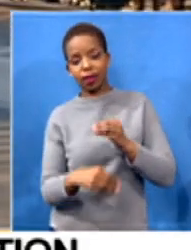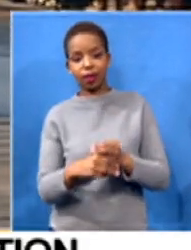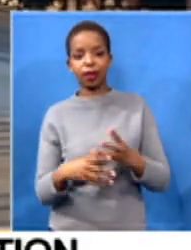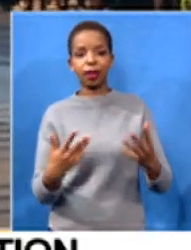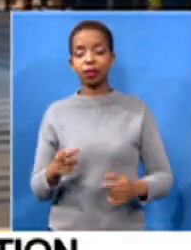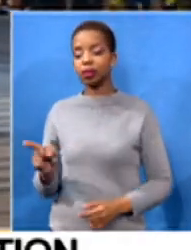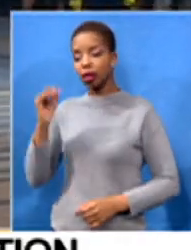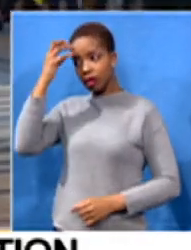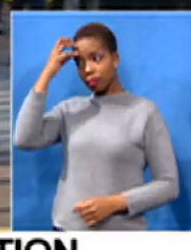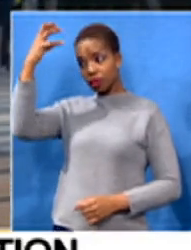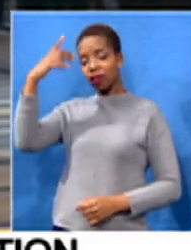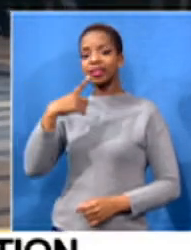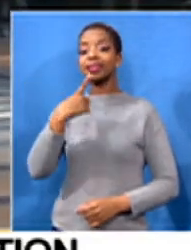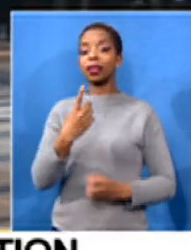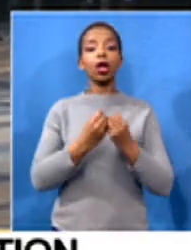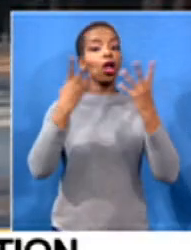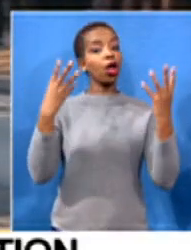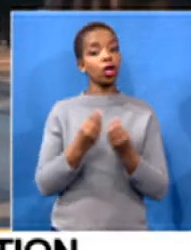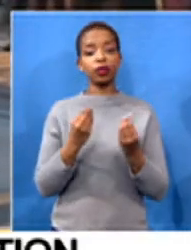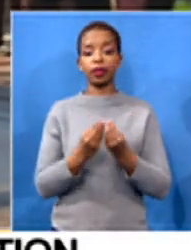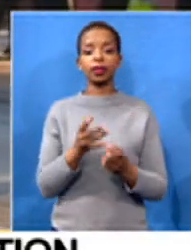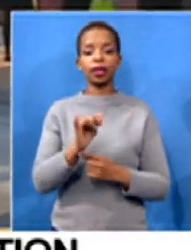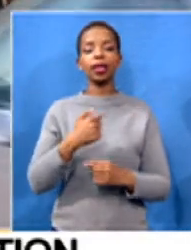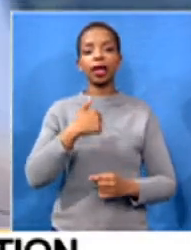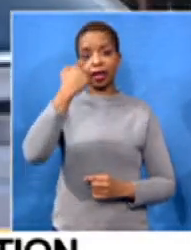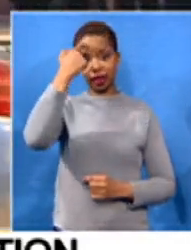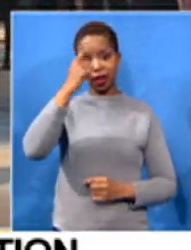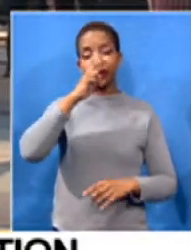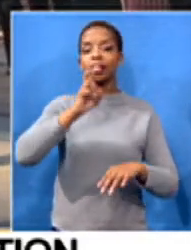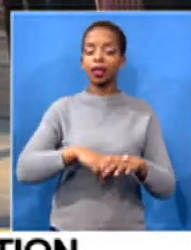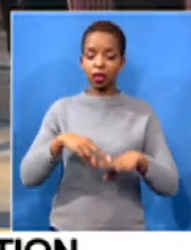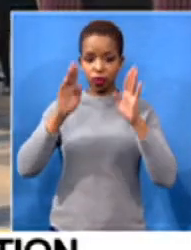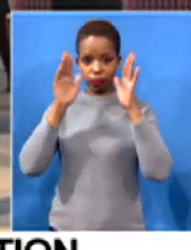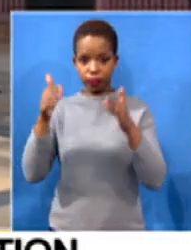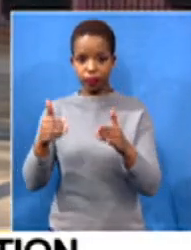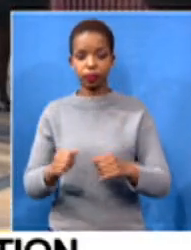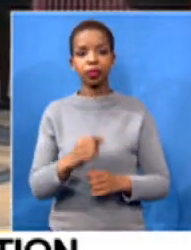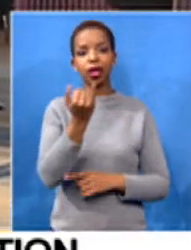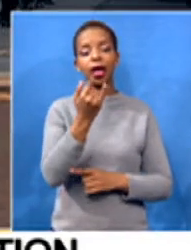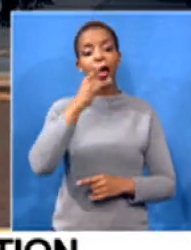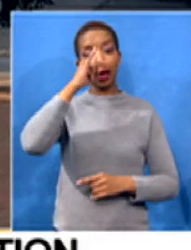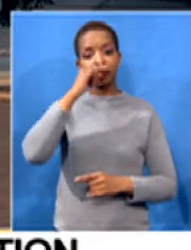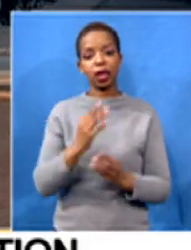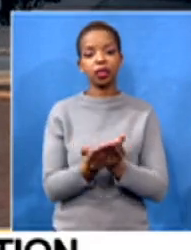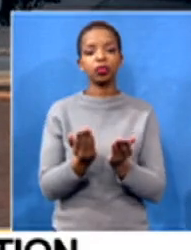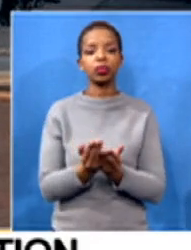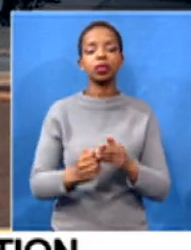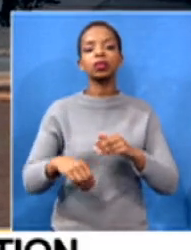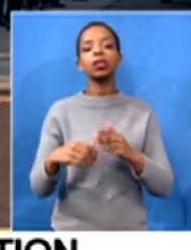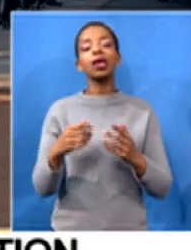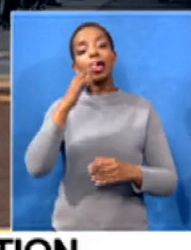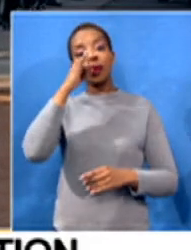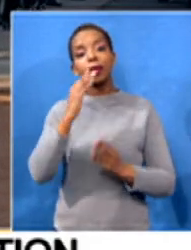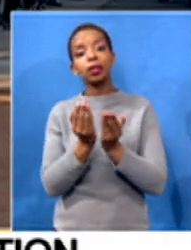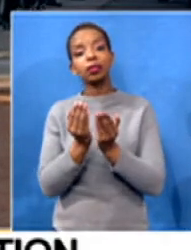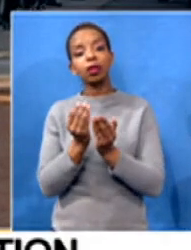to. The first is that we shouldn't have quintile 1 to 3 schools. Now, quintile 1 to 3 schools, I'm not sure if that's what you meant, Professor, but quintile 1